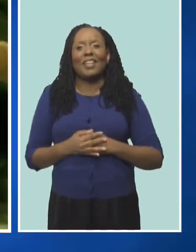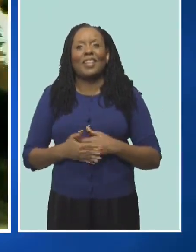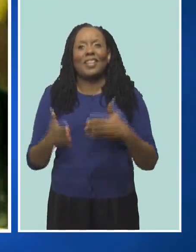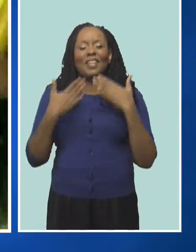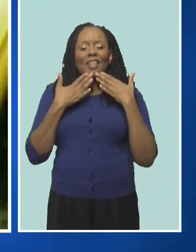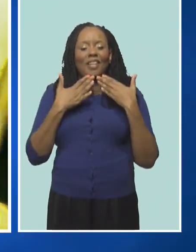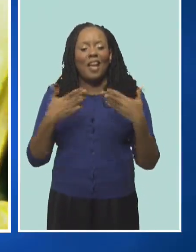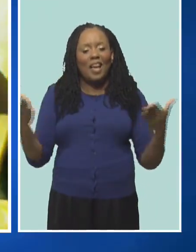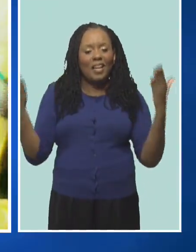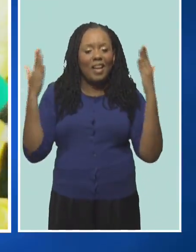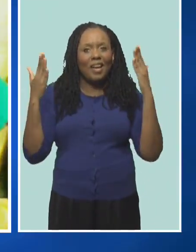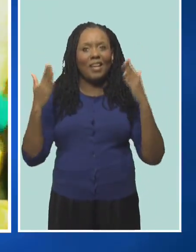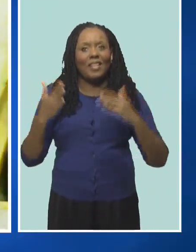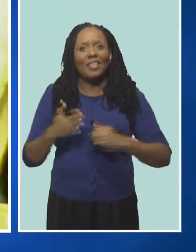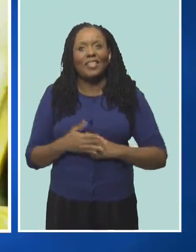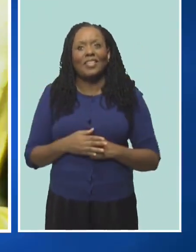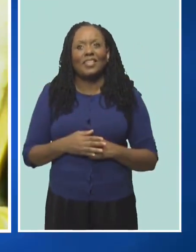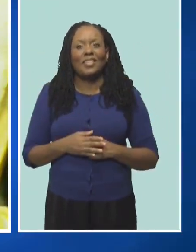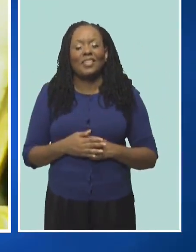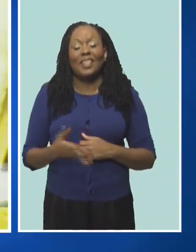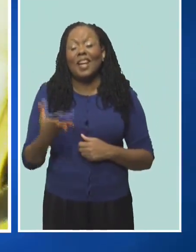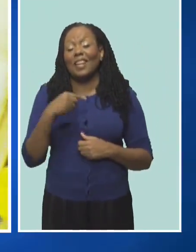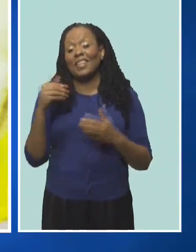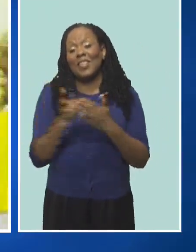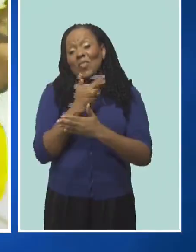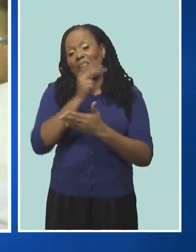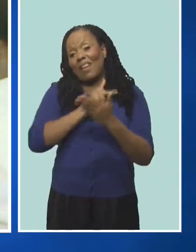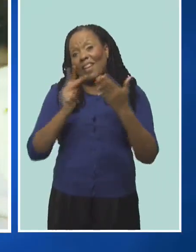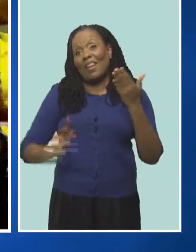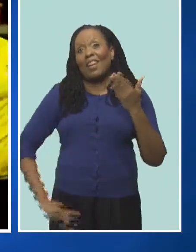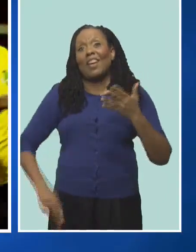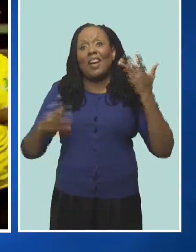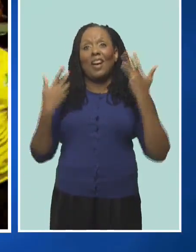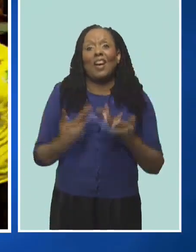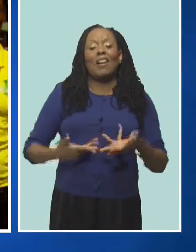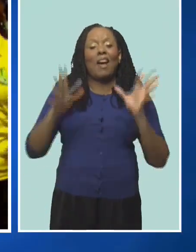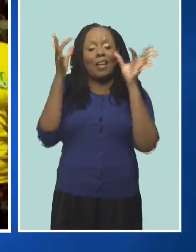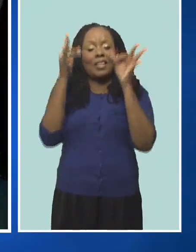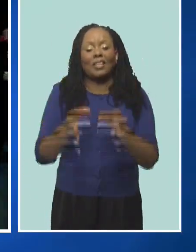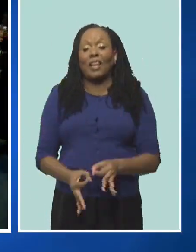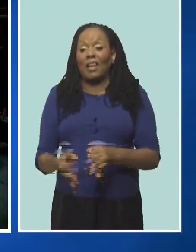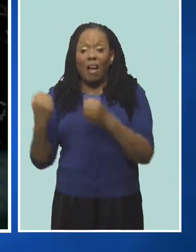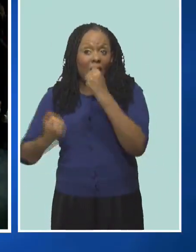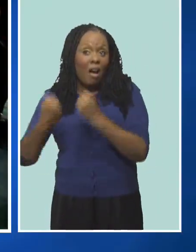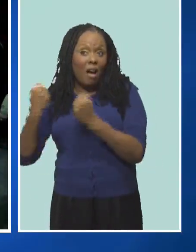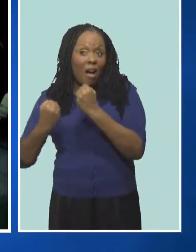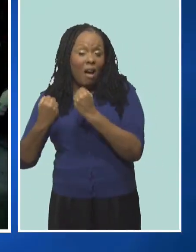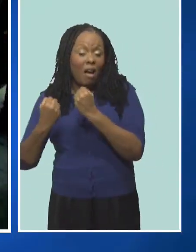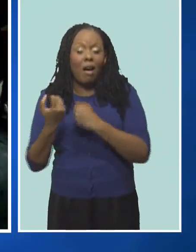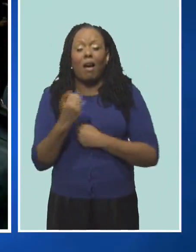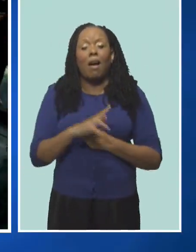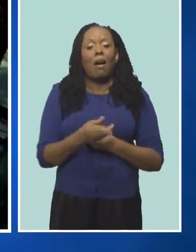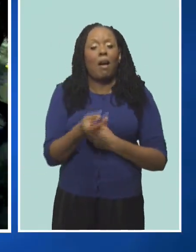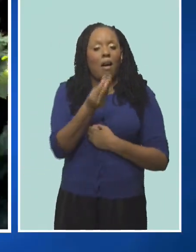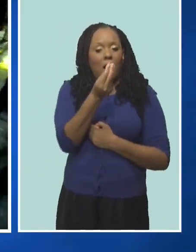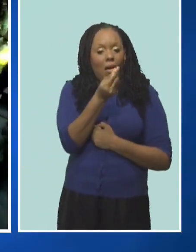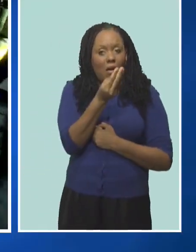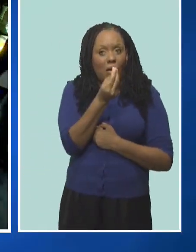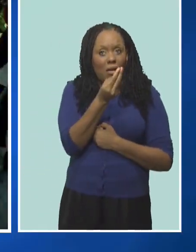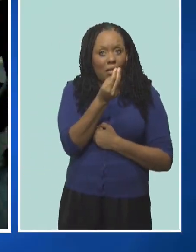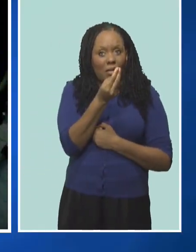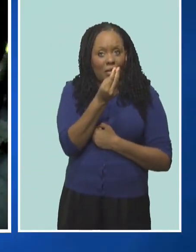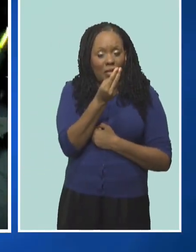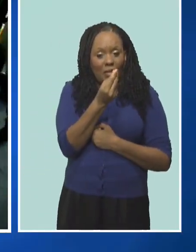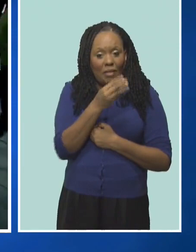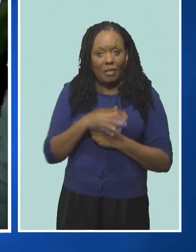Thank you! Yeah. And the new king has already made his decision between the prize of a 2024 e-Power